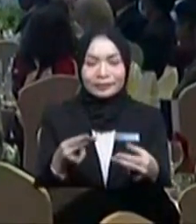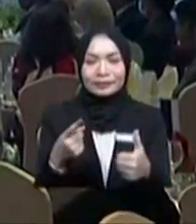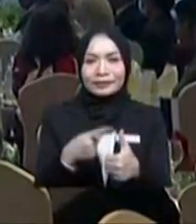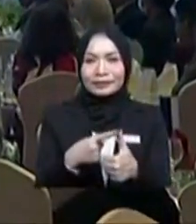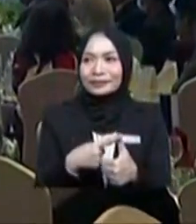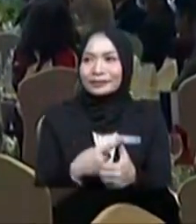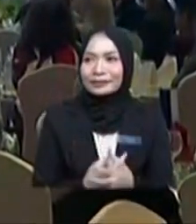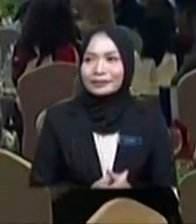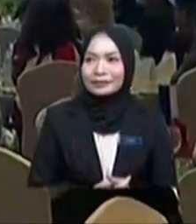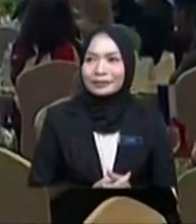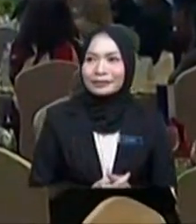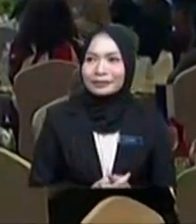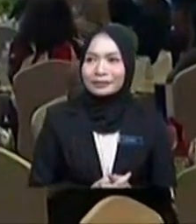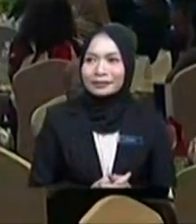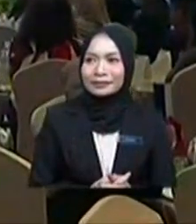Pillai,